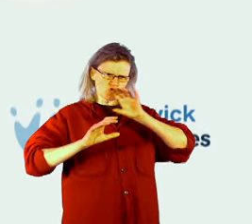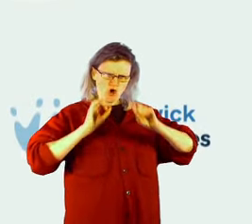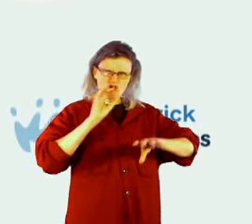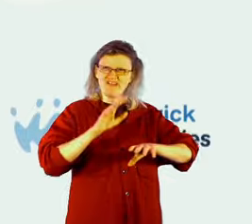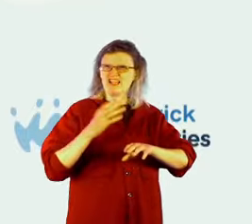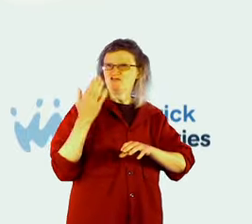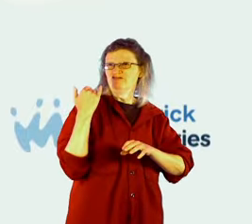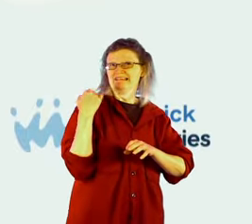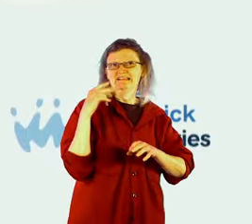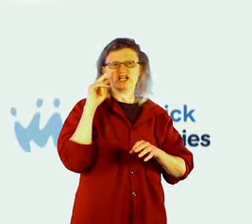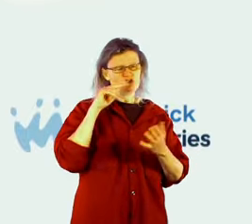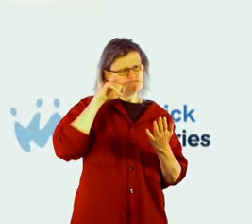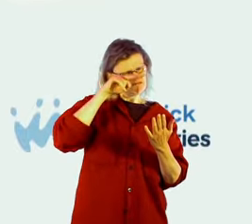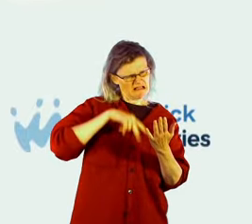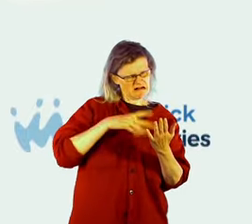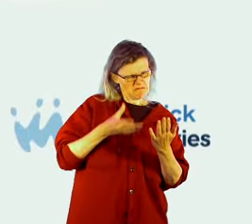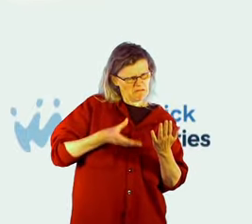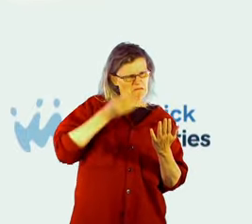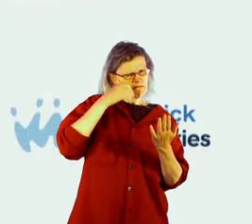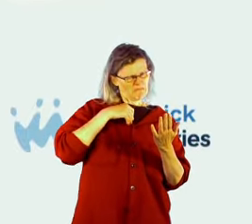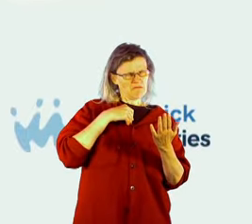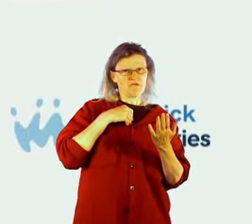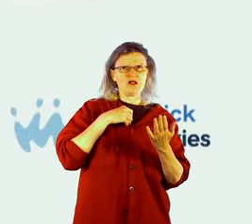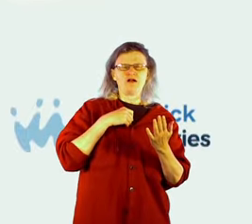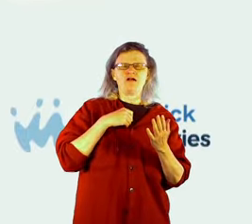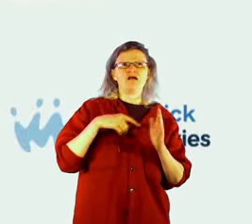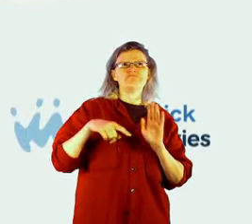seen in recent months? I don't know whether anyone